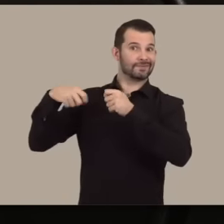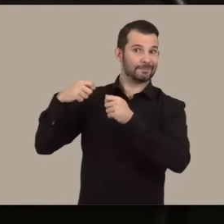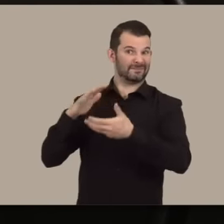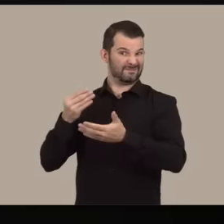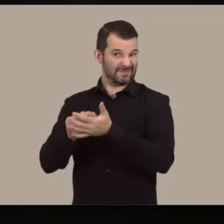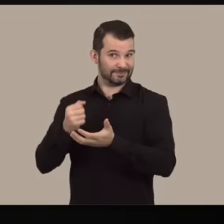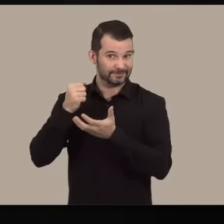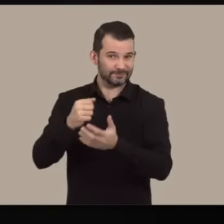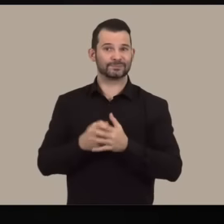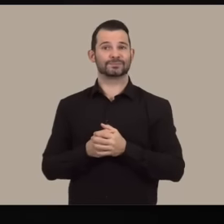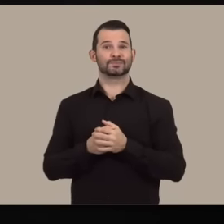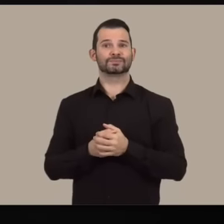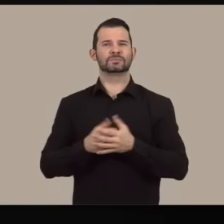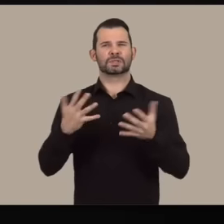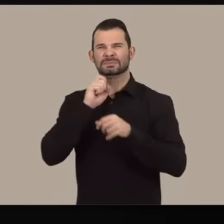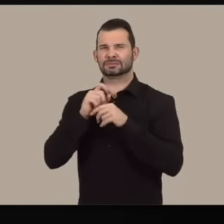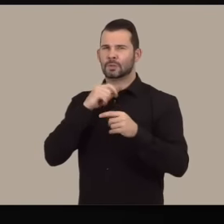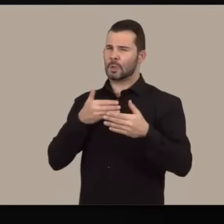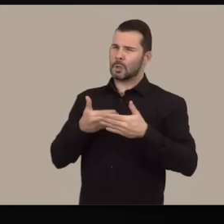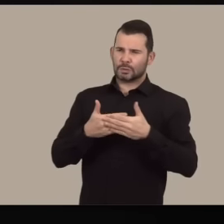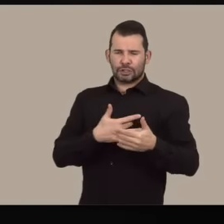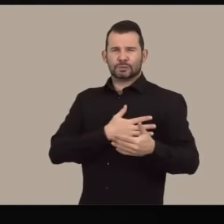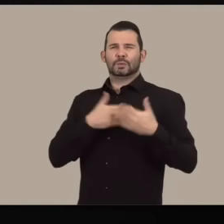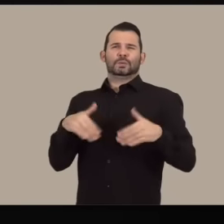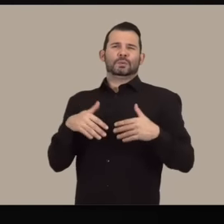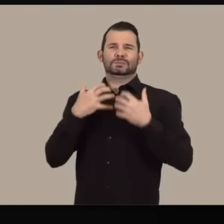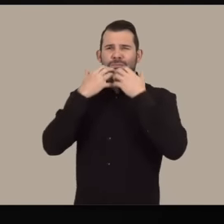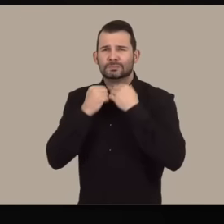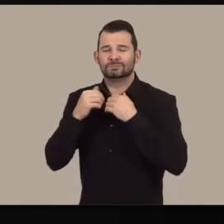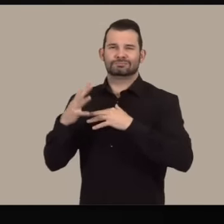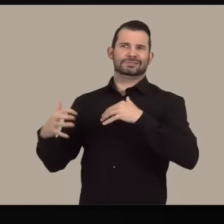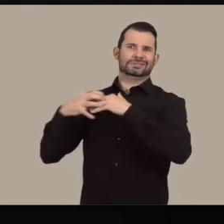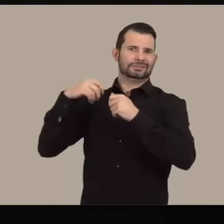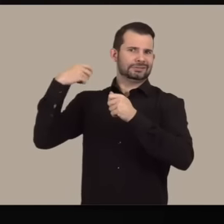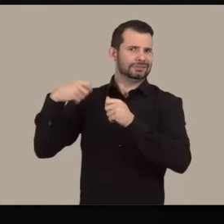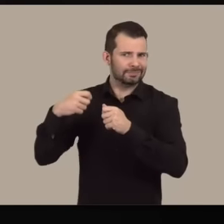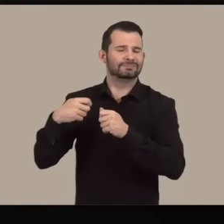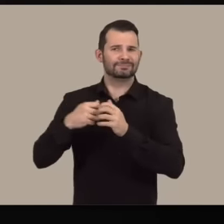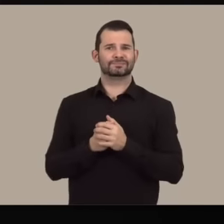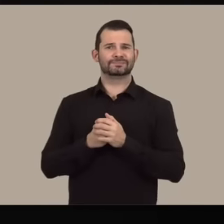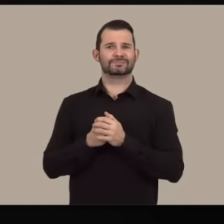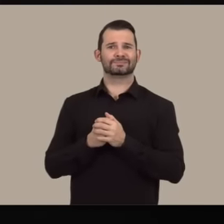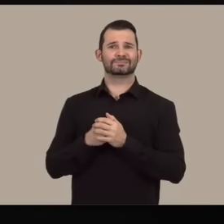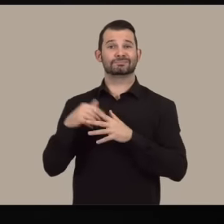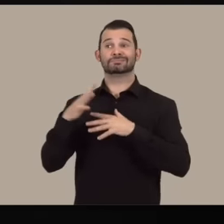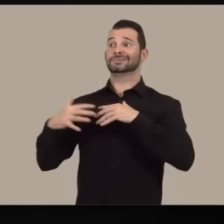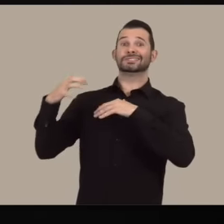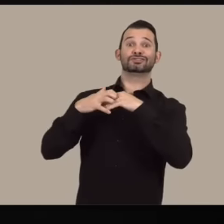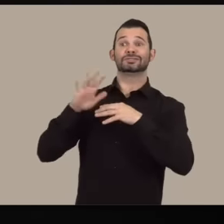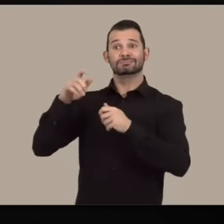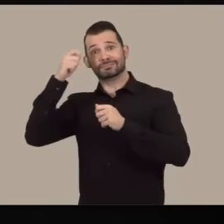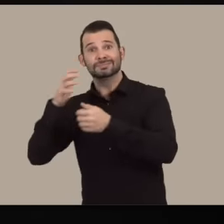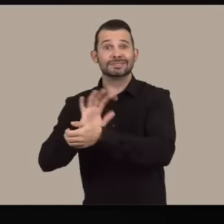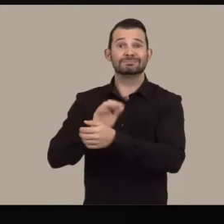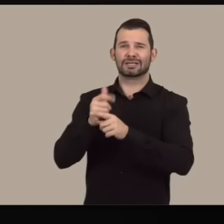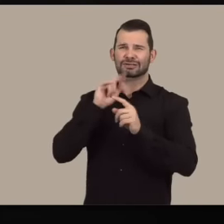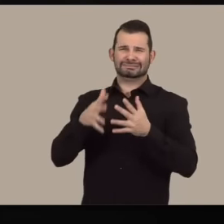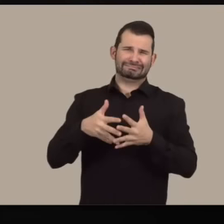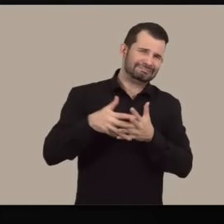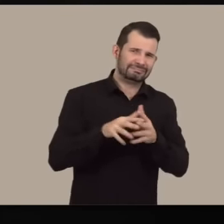Fund. What is particularly close to our hearts is Indigenous cinema. Indigenous